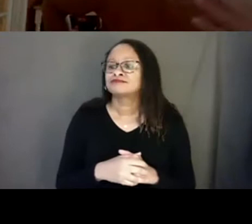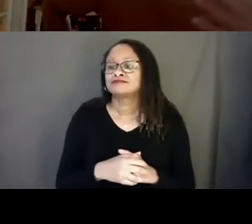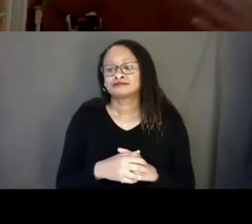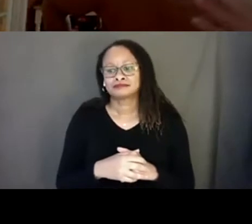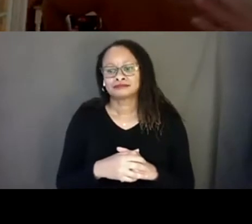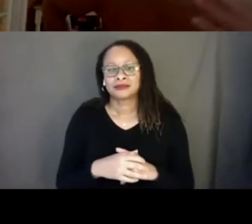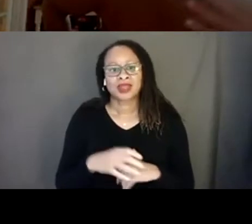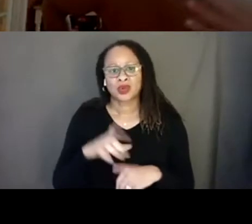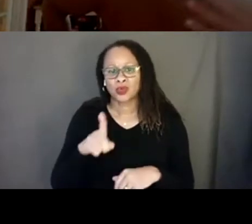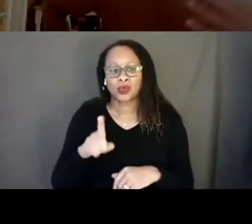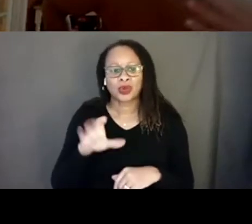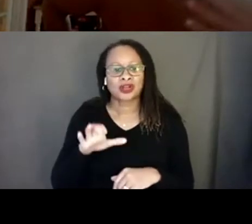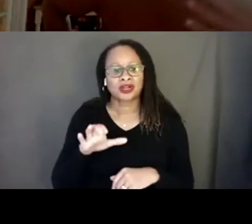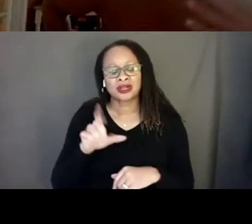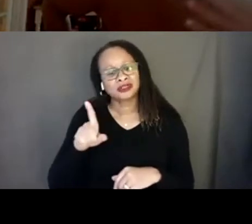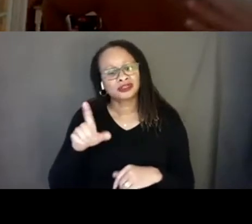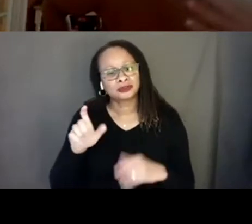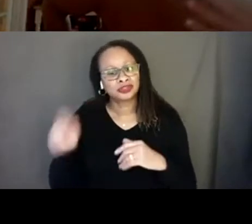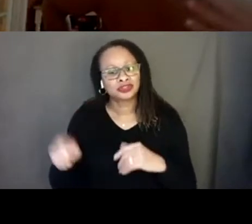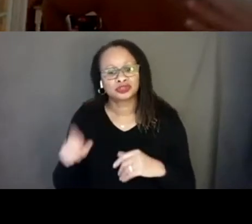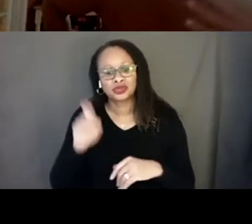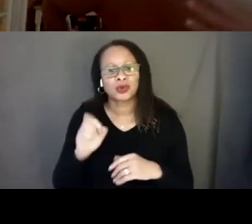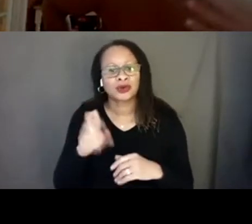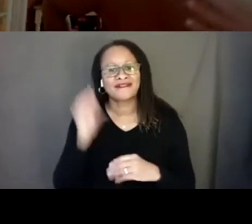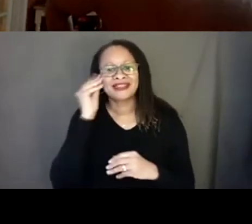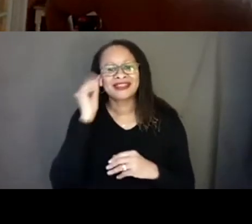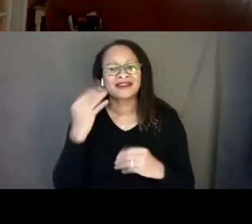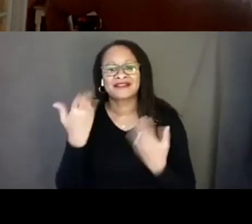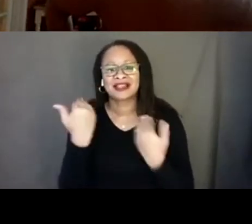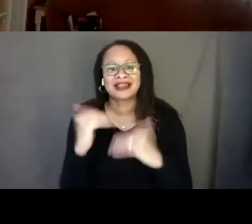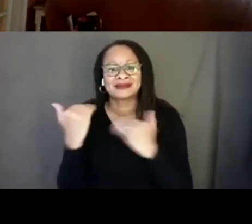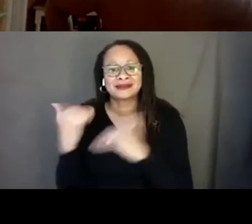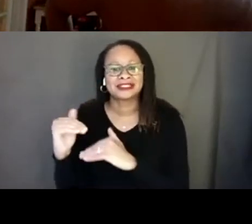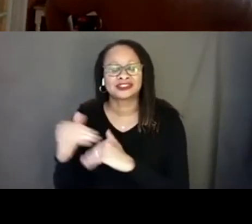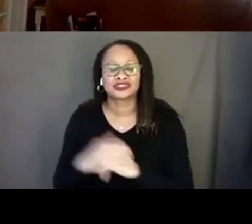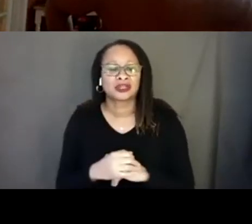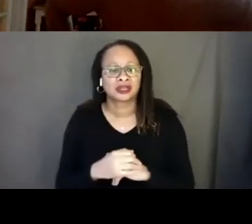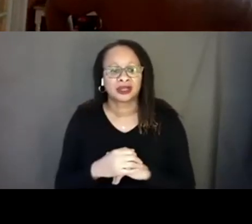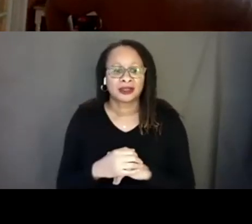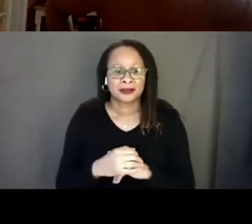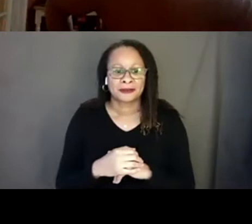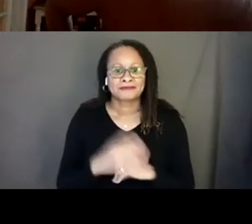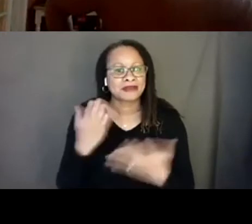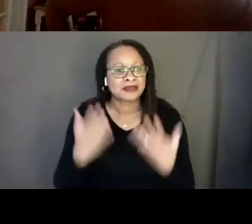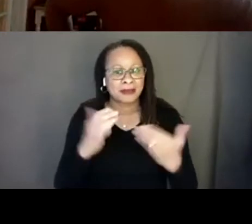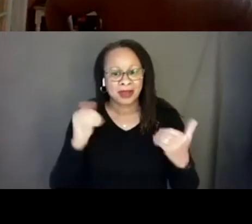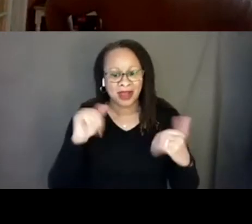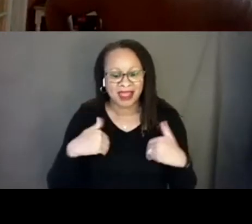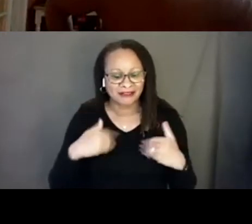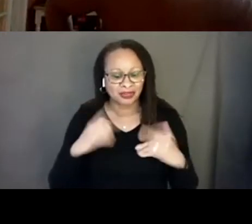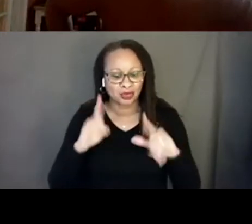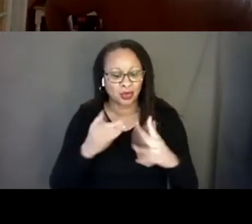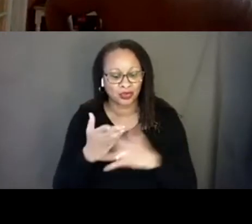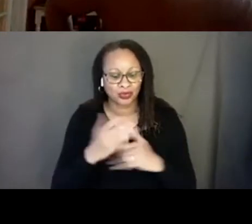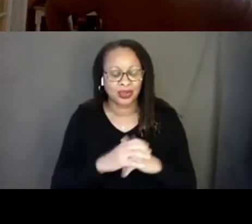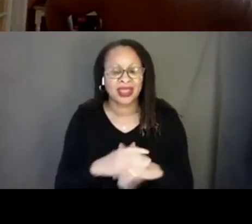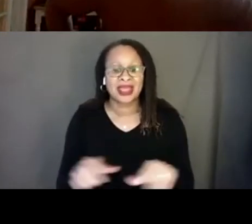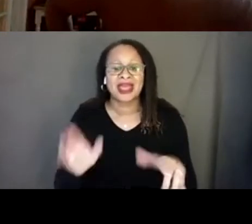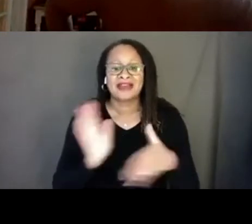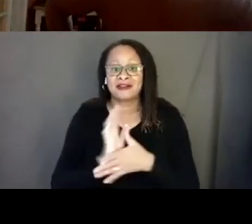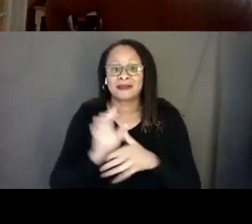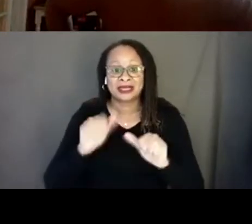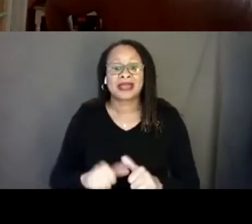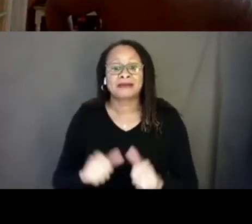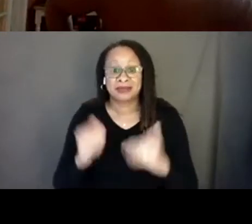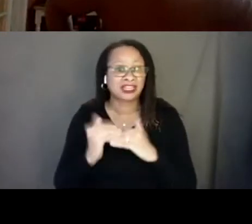100% sure or thinking of the limitations that you may have to encounter. And filming can be